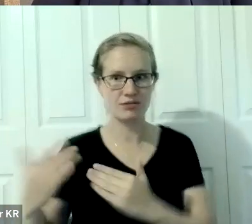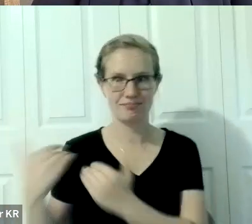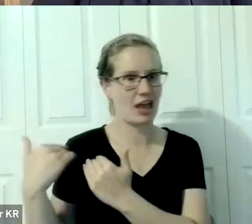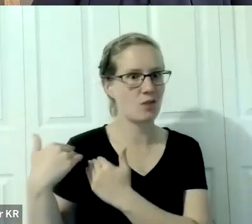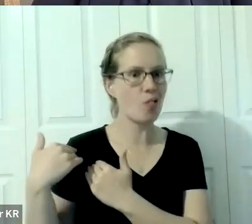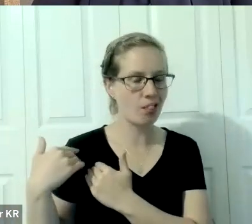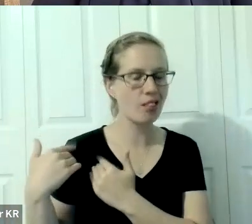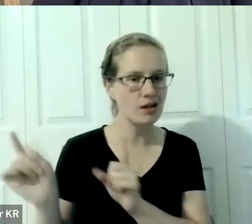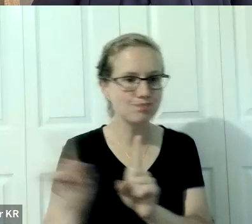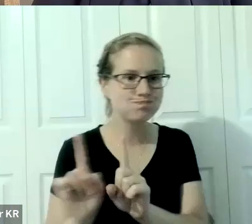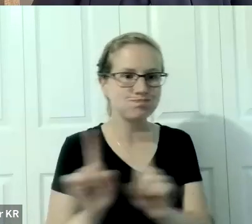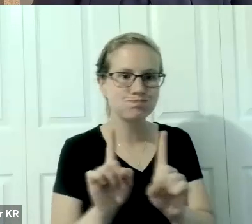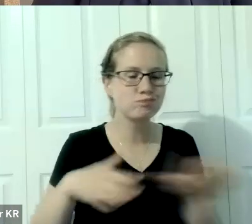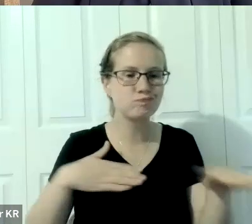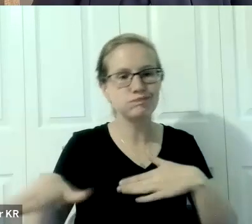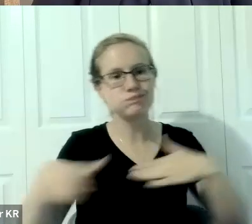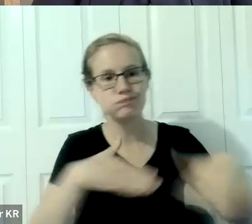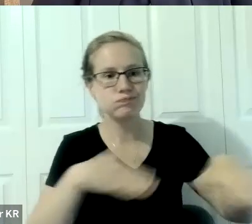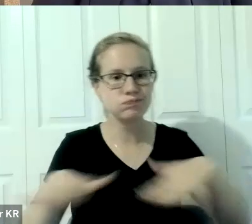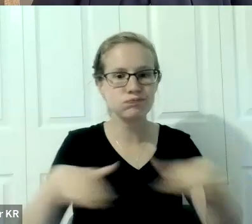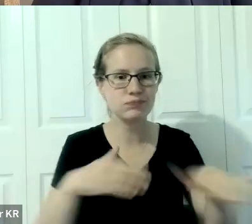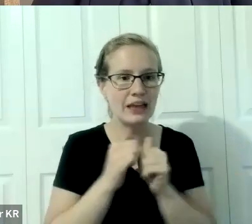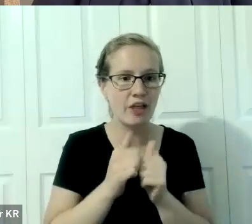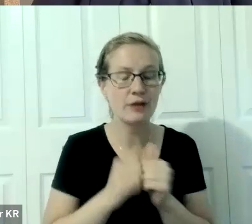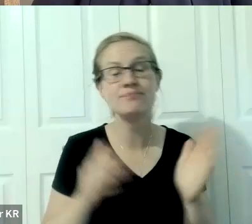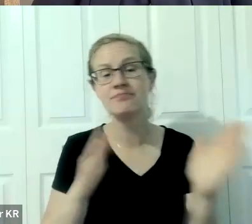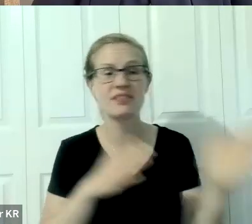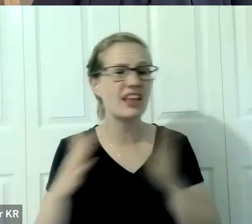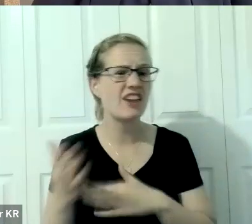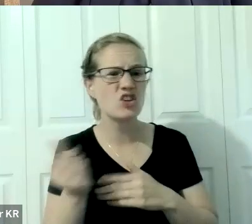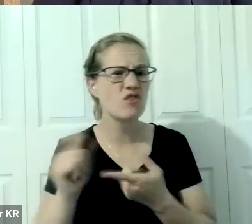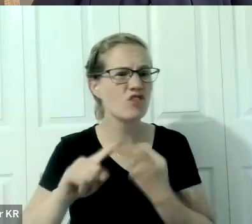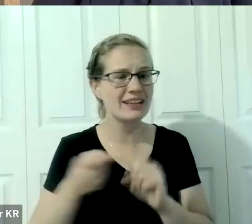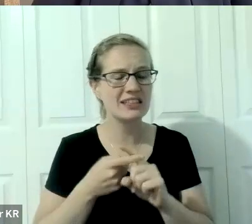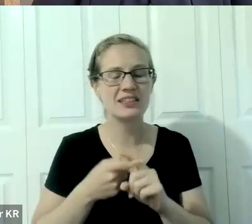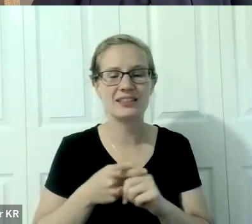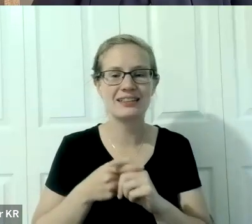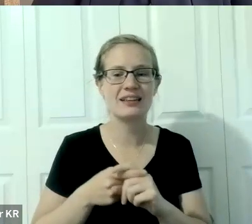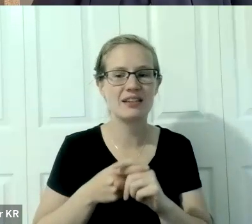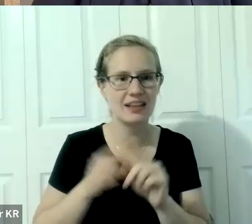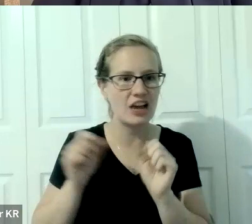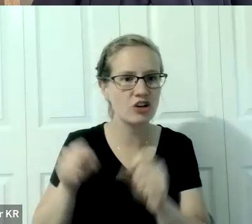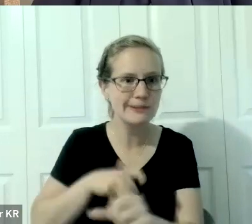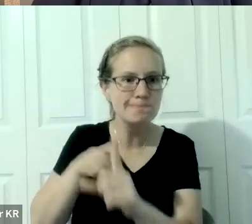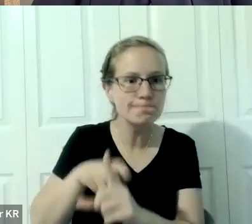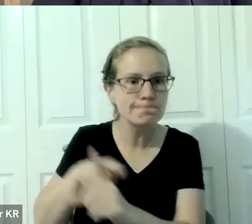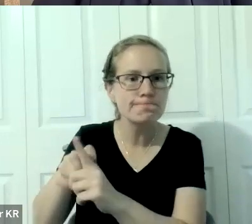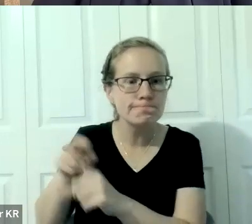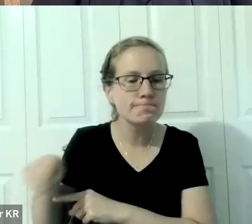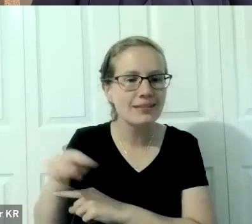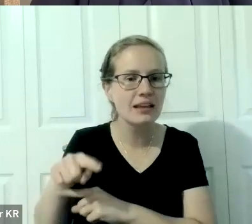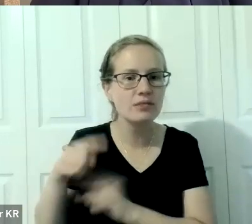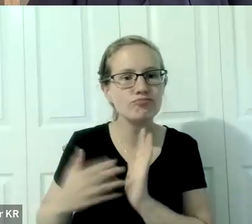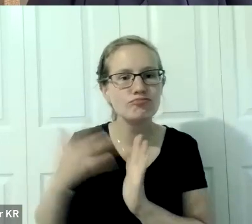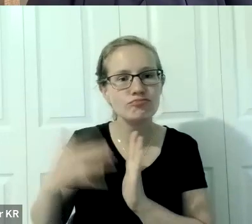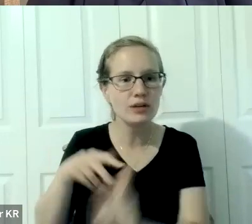accountable and keep me doing that. And then a couple of friends that I was able to rely on now and